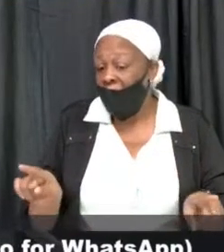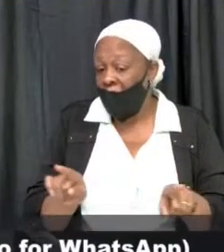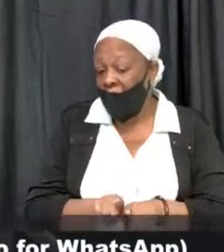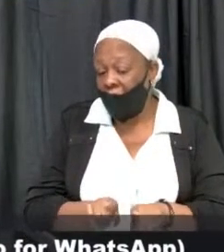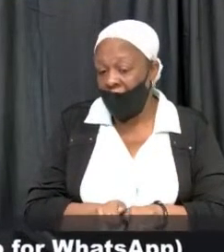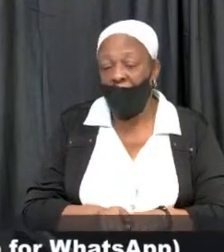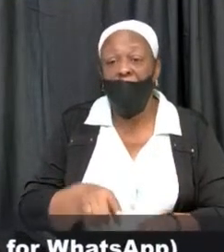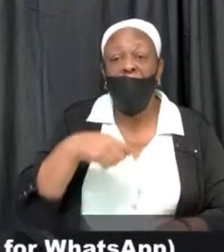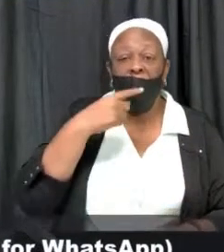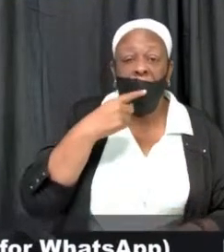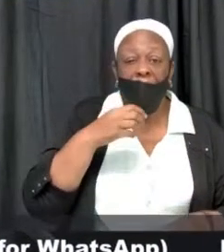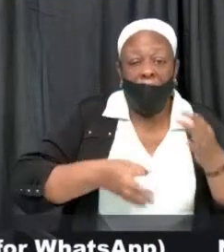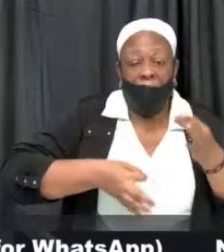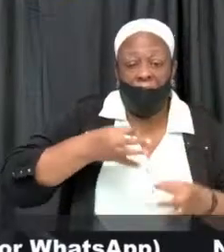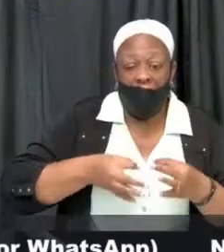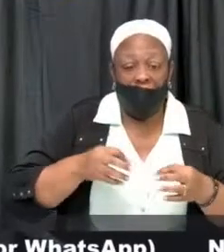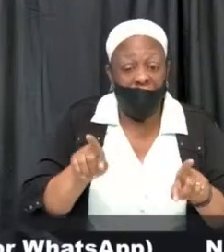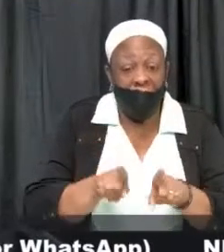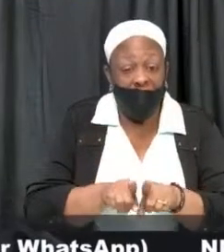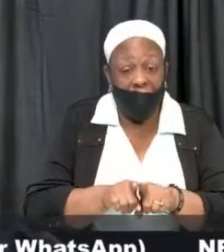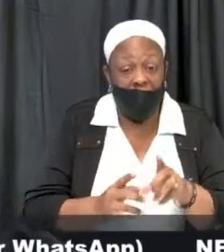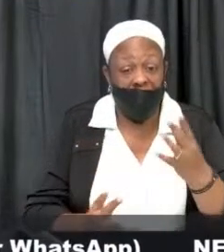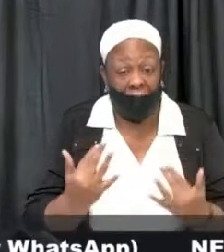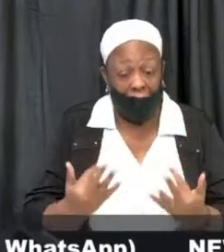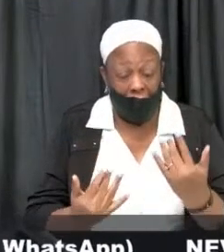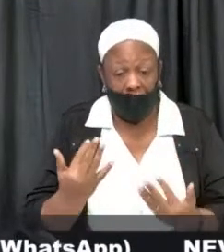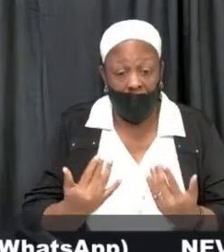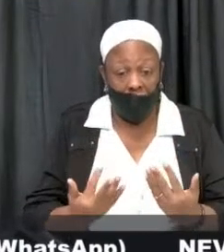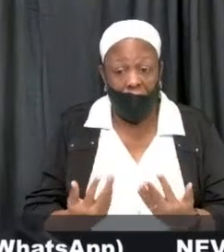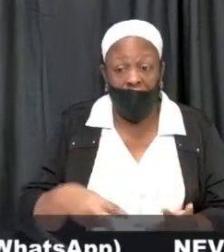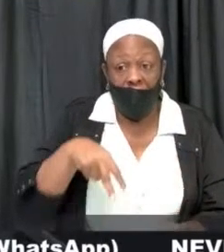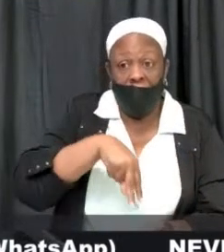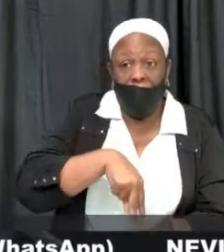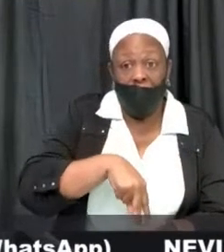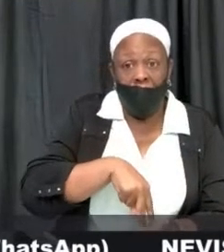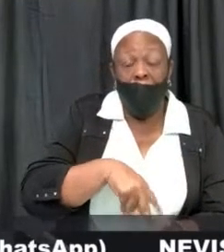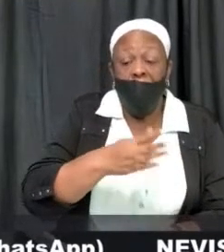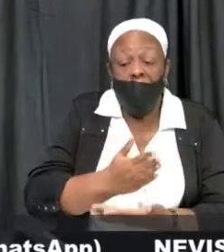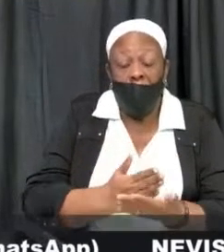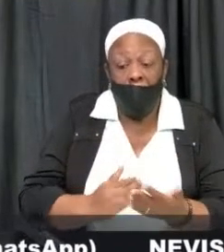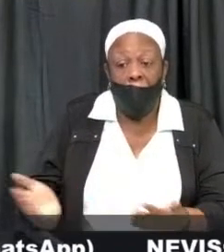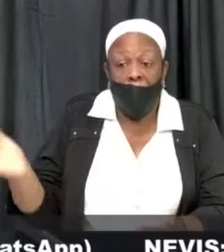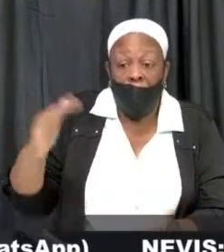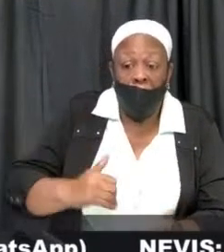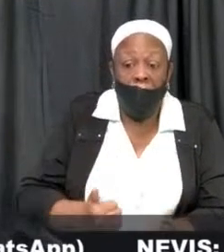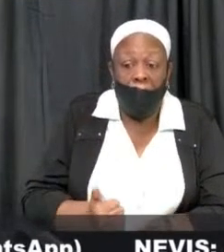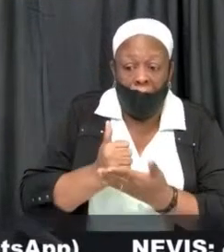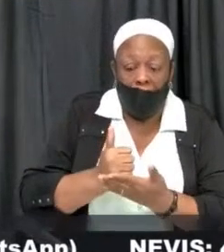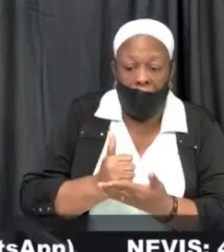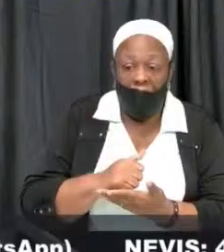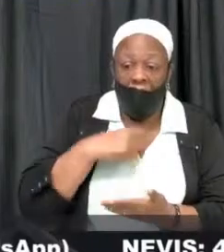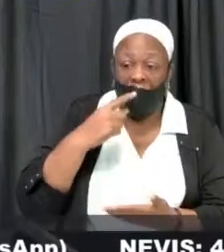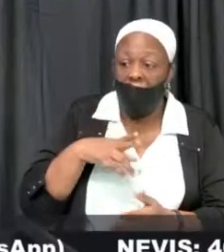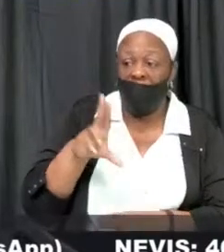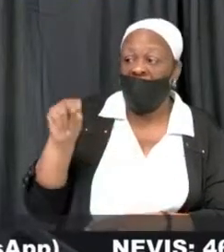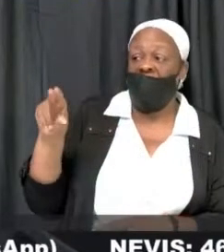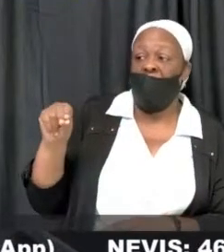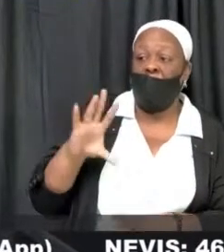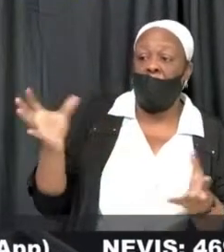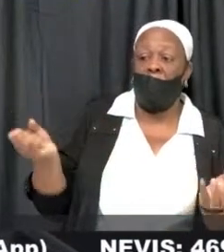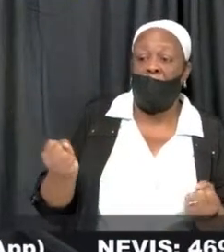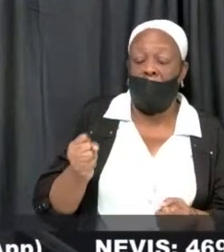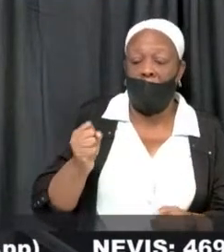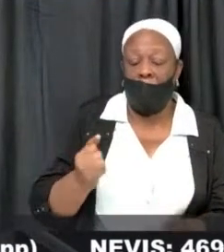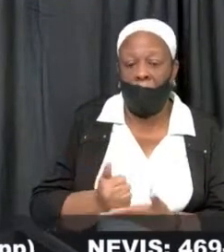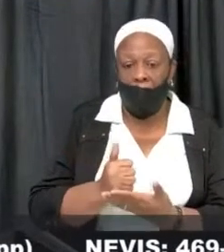vaccine. Yes, it might be your right to say yes or no, but we know that the vaccine can protect you from getting COVID-19. We know